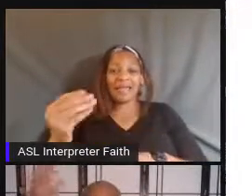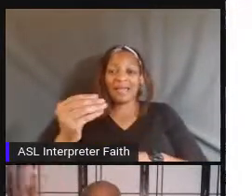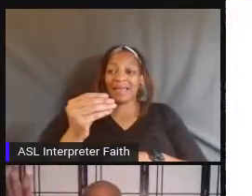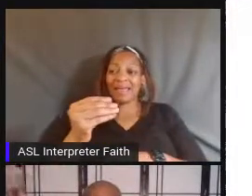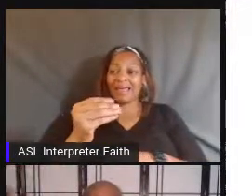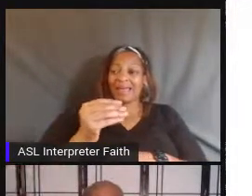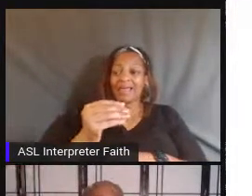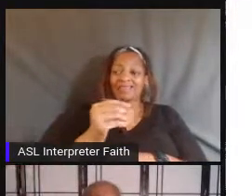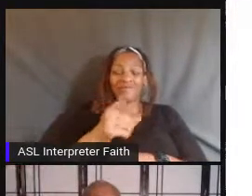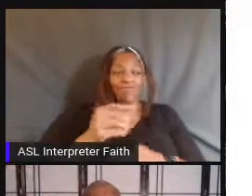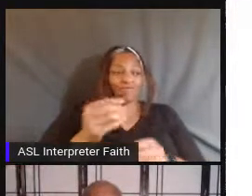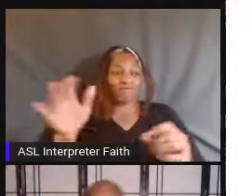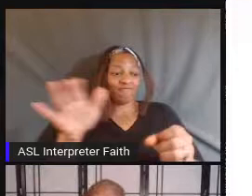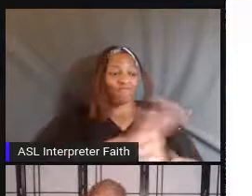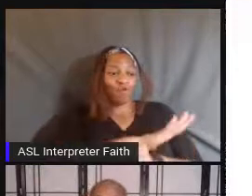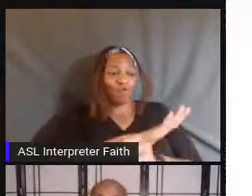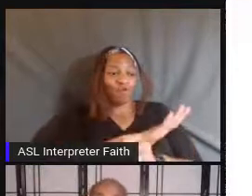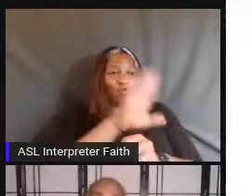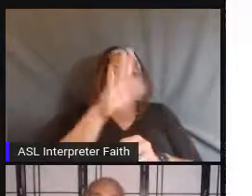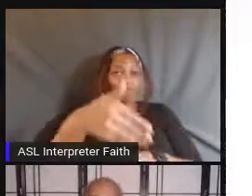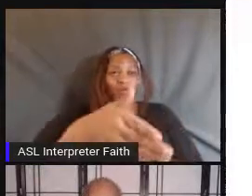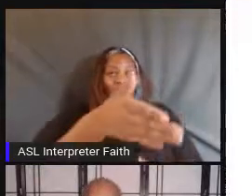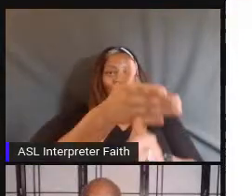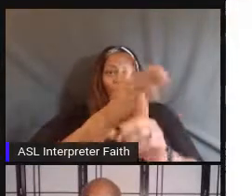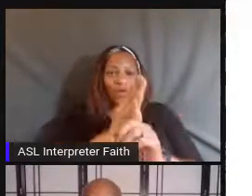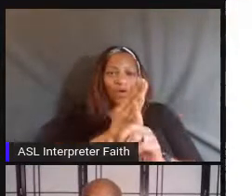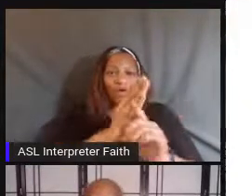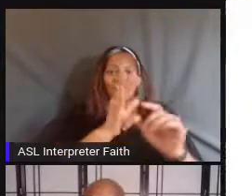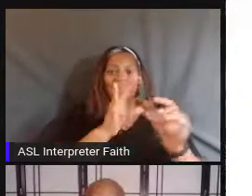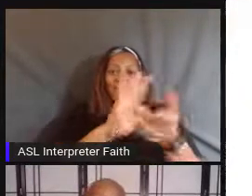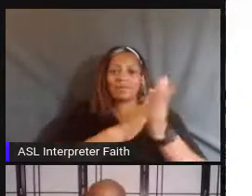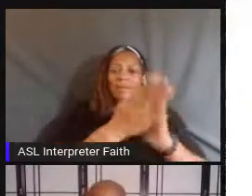absolute God that is doing the individualizing.